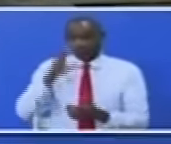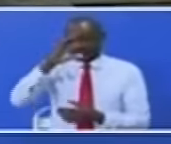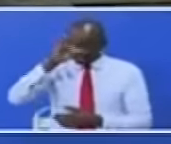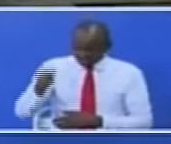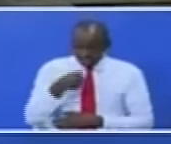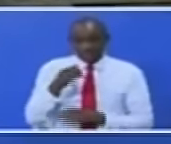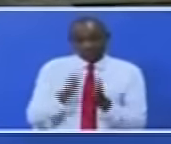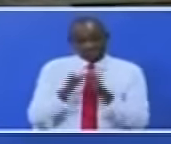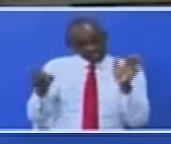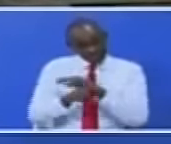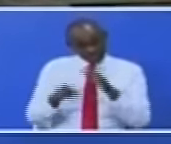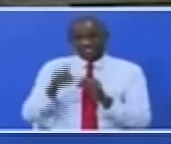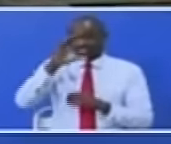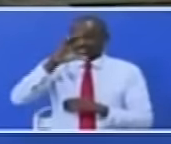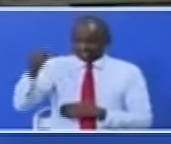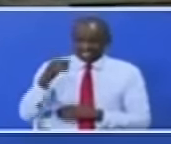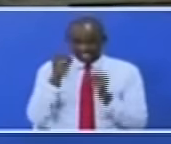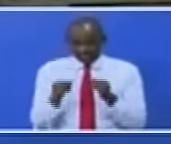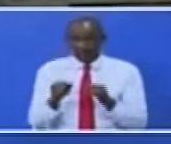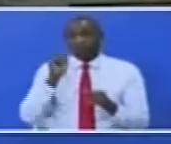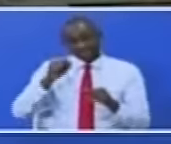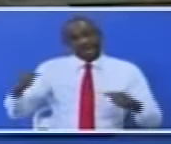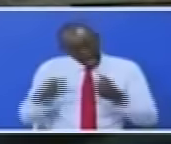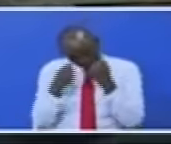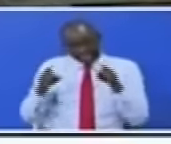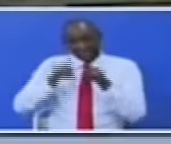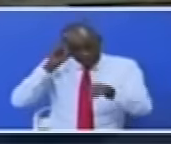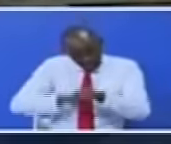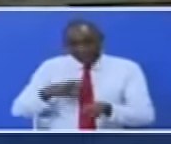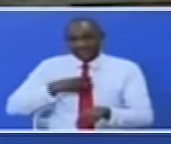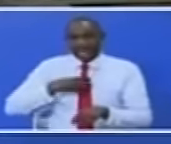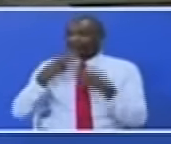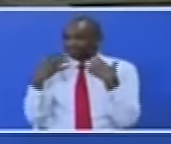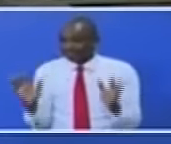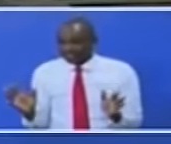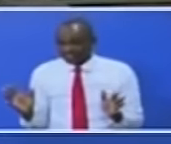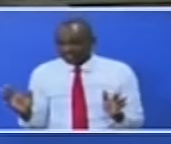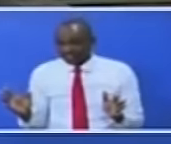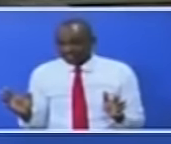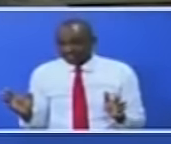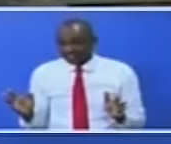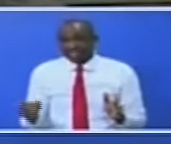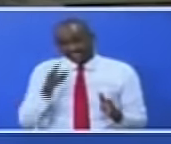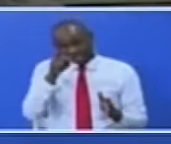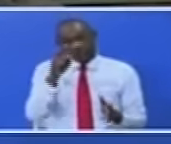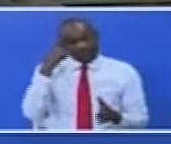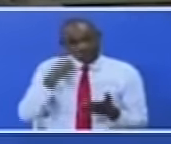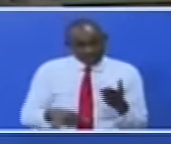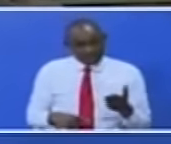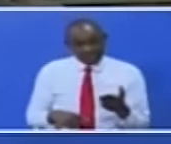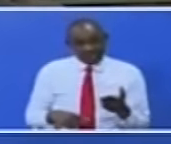Justice and Deputy Chief Justice is to happen concurrently at the same time, it is more suitable